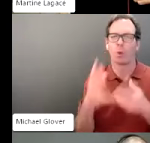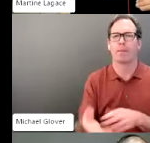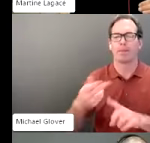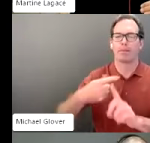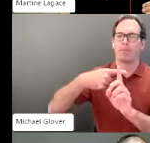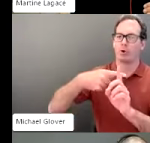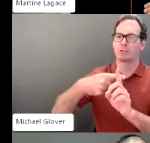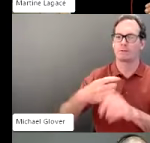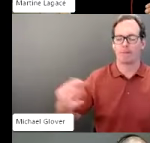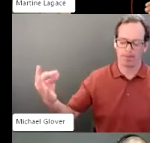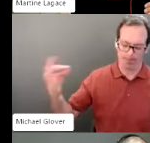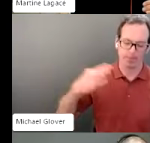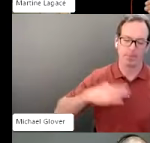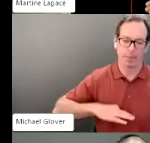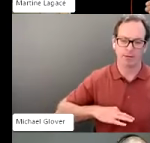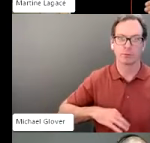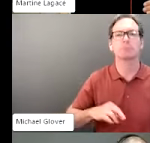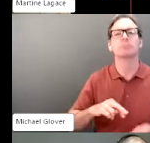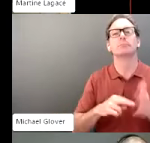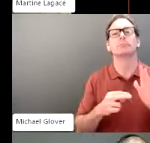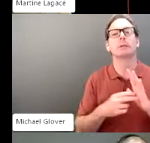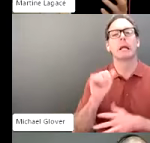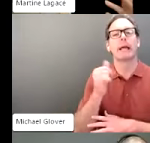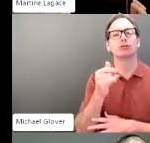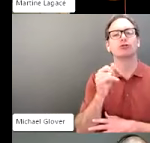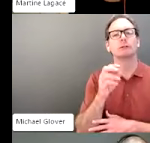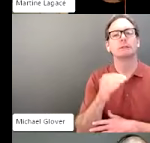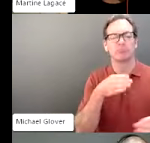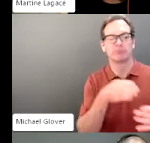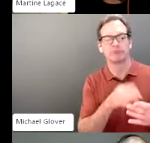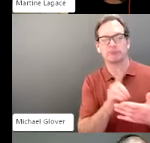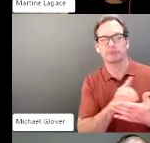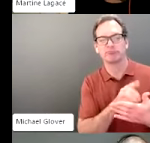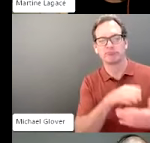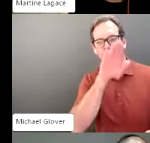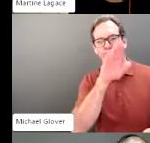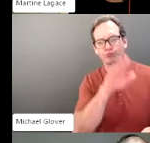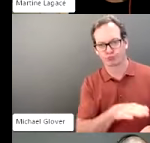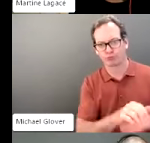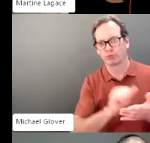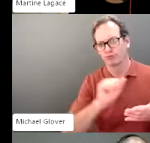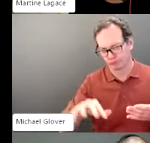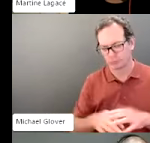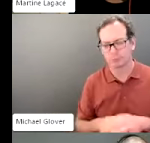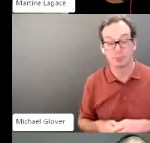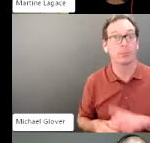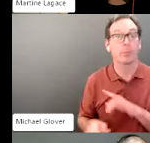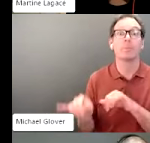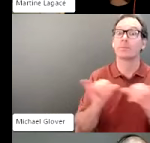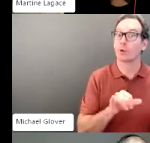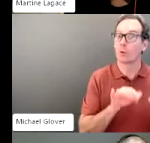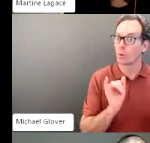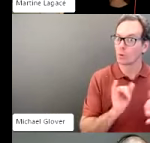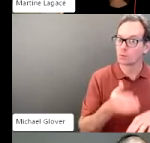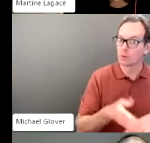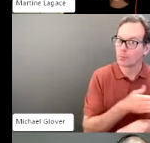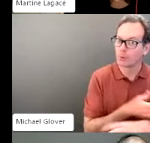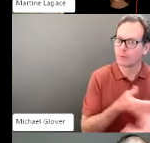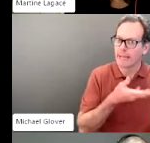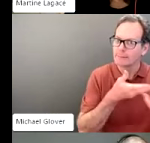of countering ageism, but also increasing work engagement for workers of